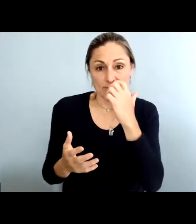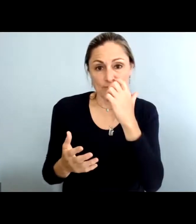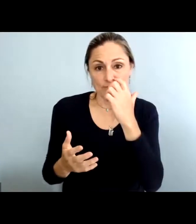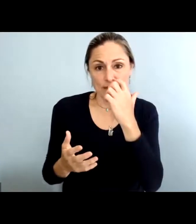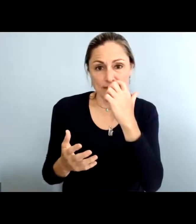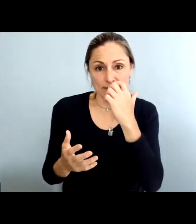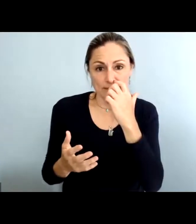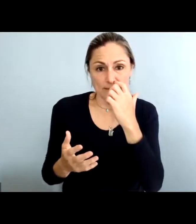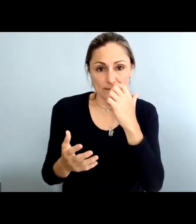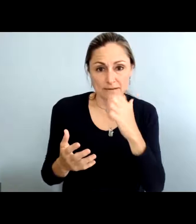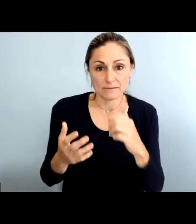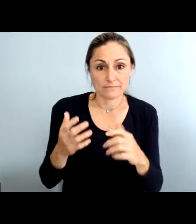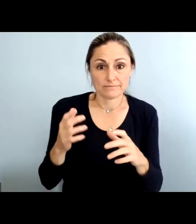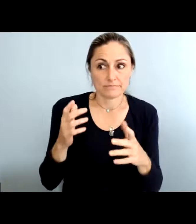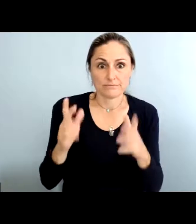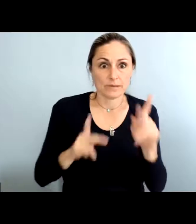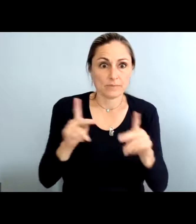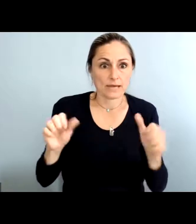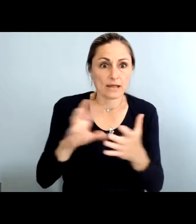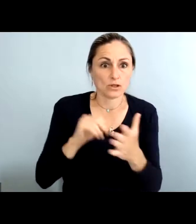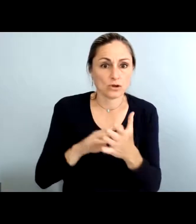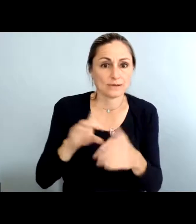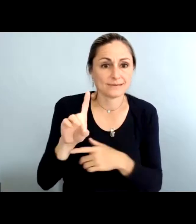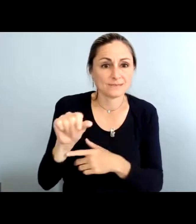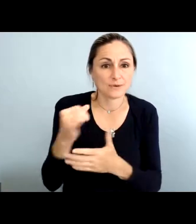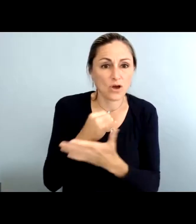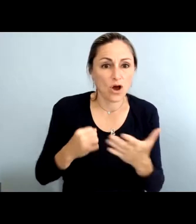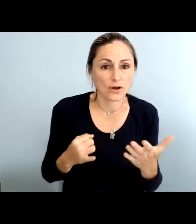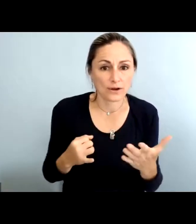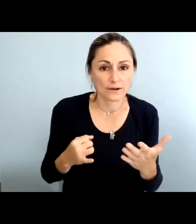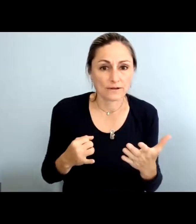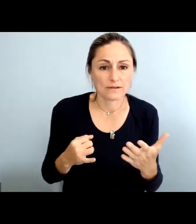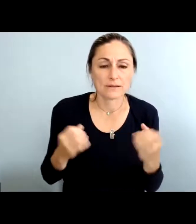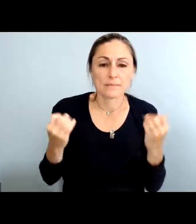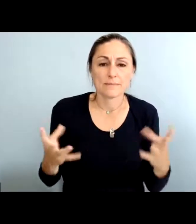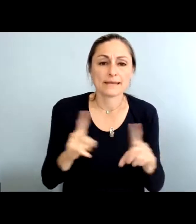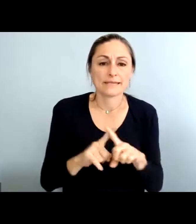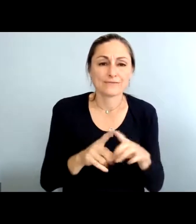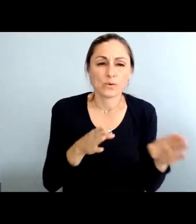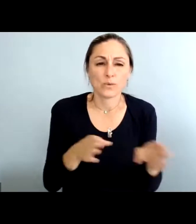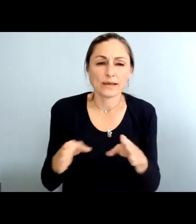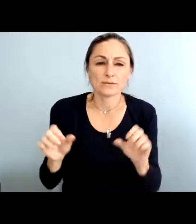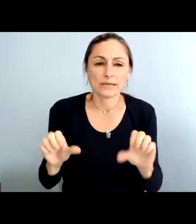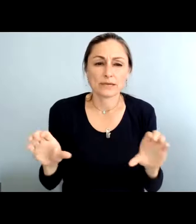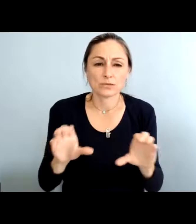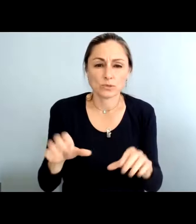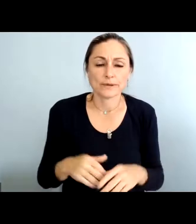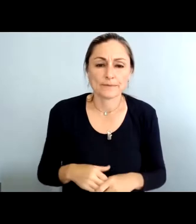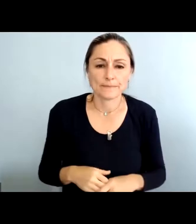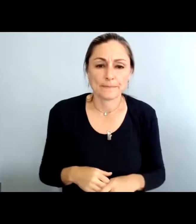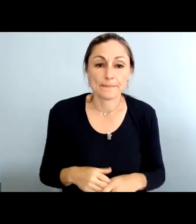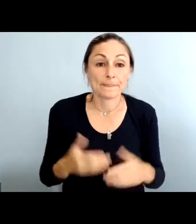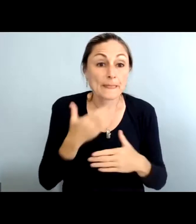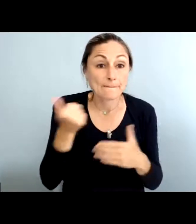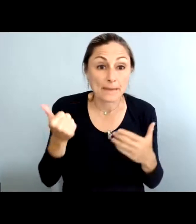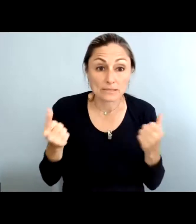actually learn what disability art is. So there's all different ways that we can do this. The best thing you